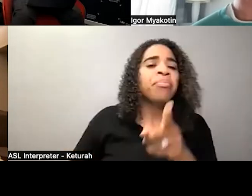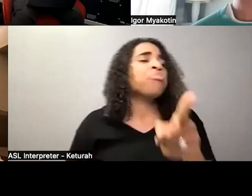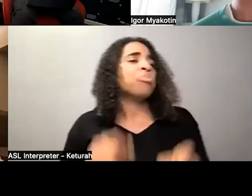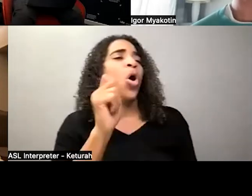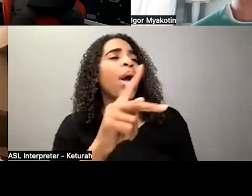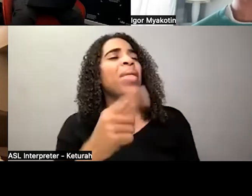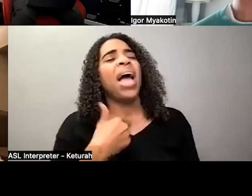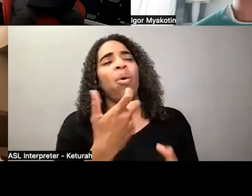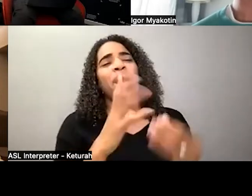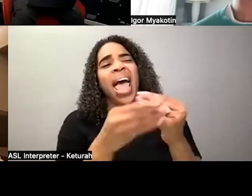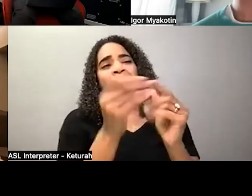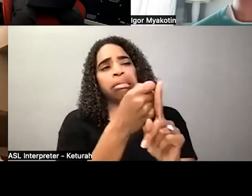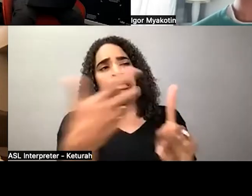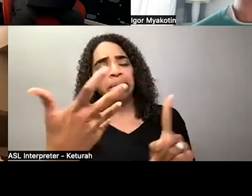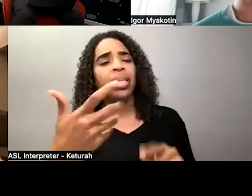asking this is because it's so,